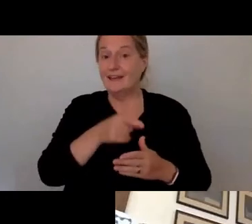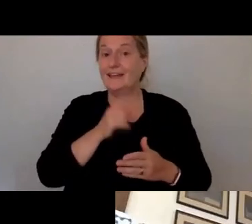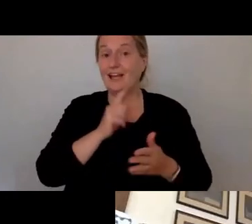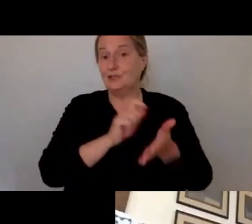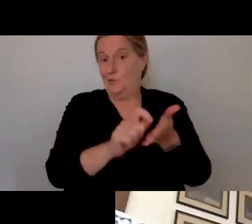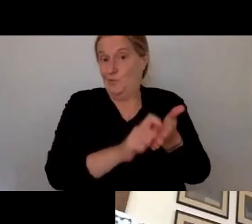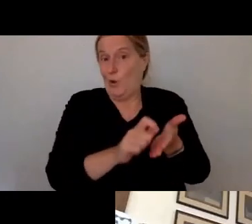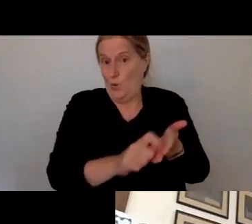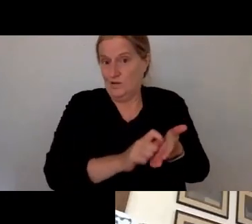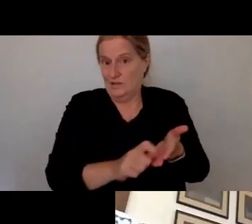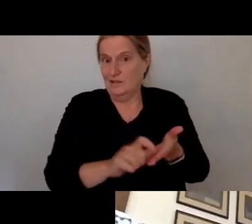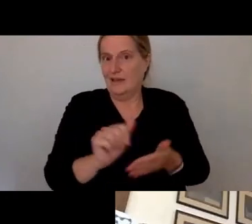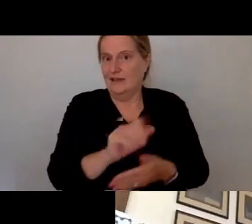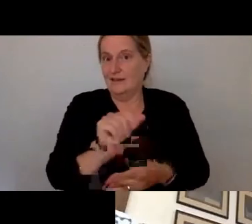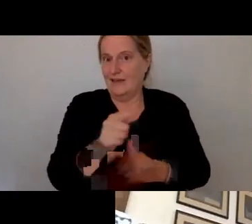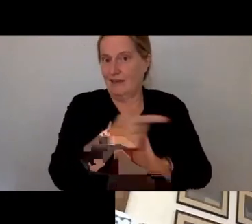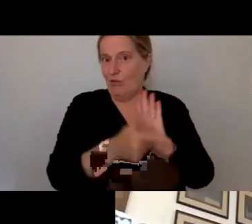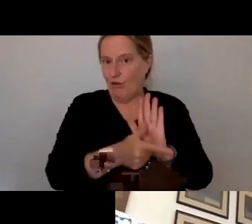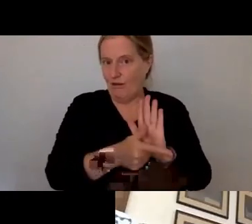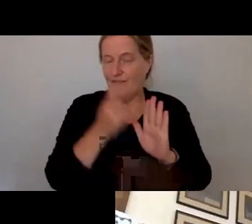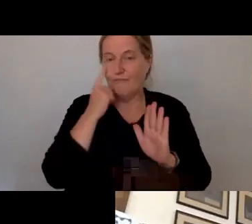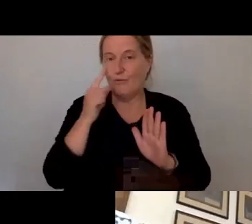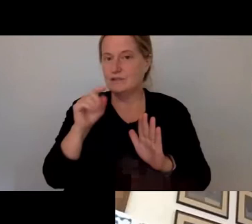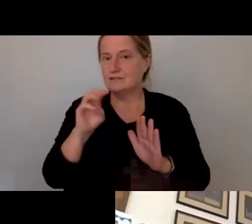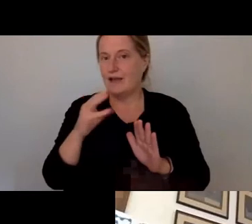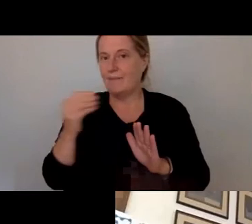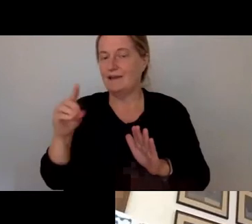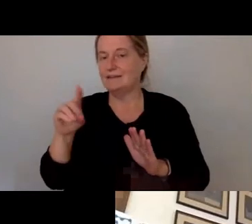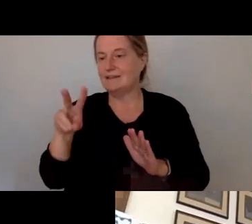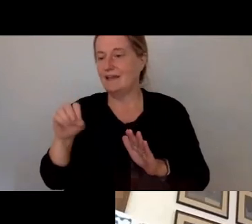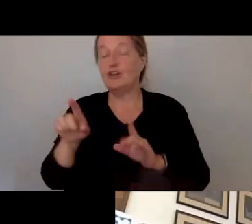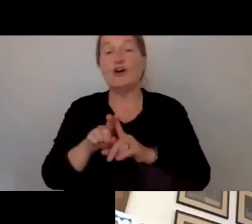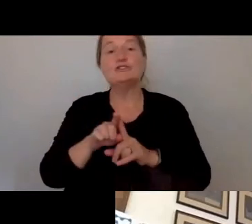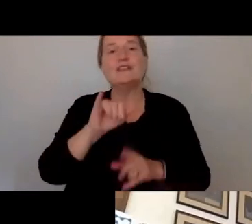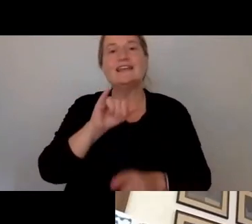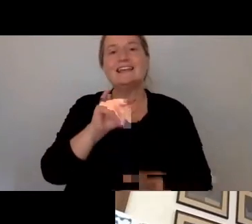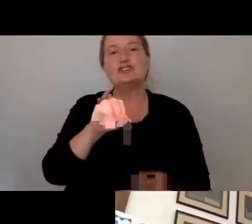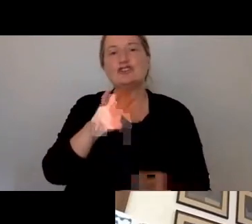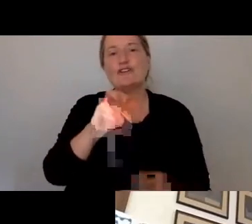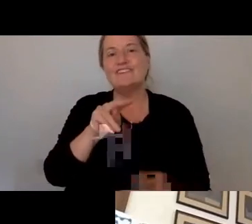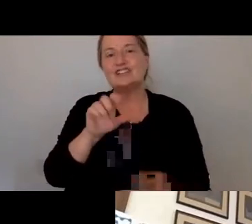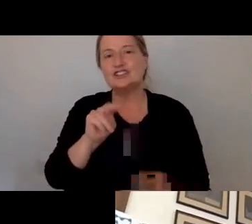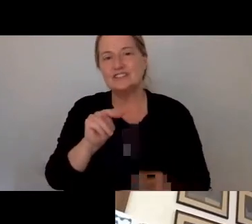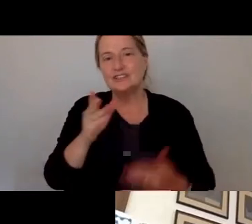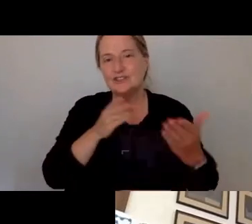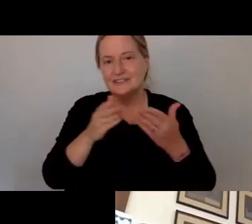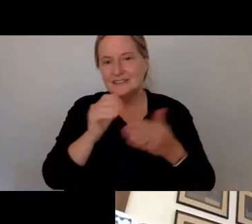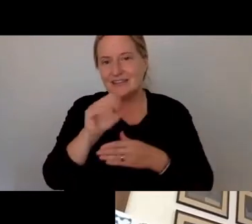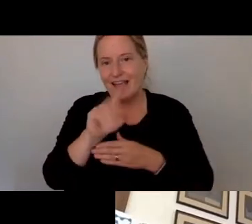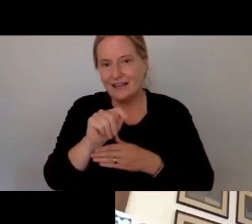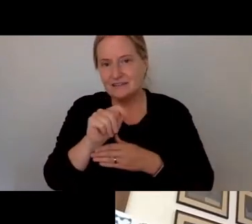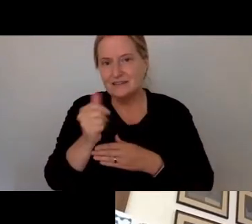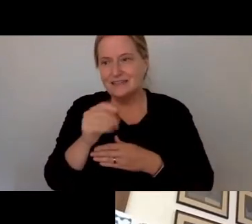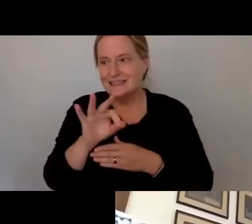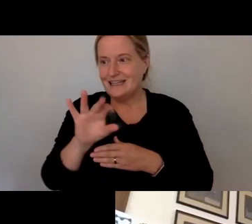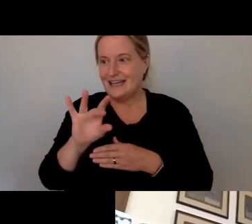and Dave, and he also wrote the Early Intervention Services Act of 1986. But we engaged with him early on to look